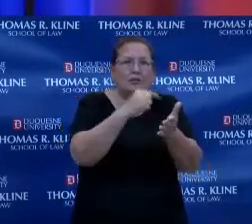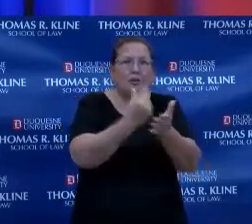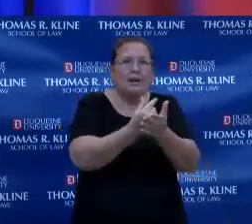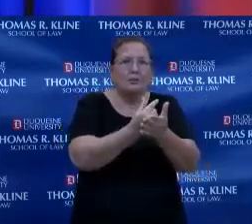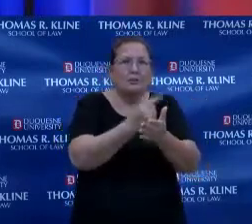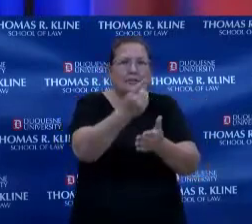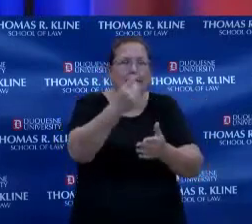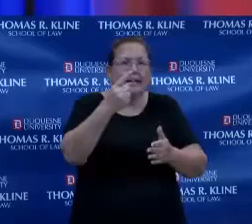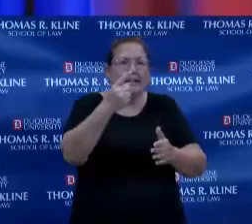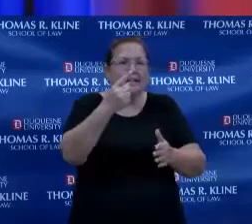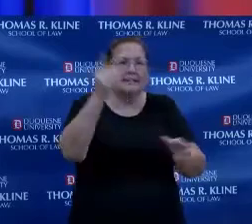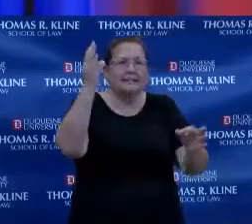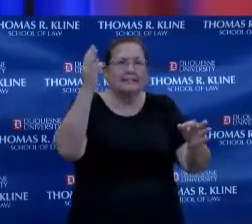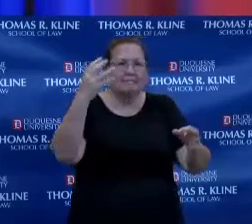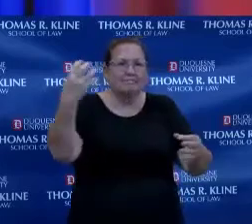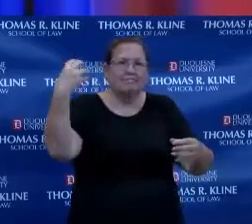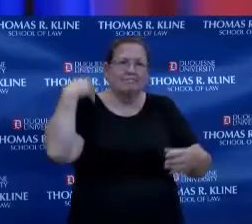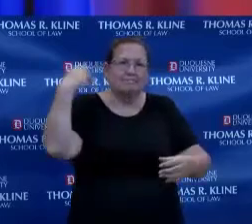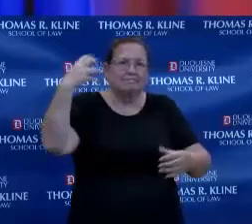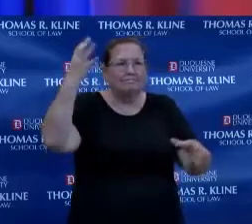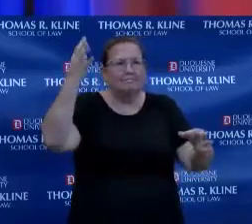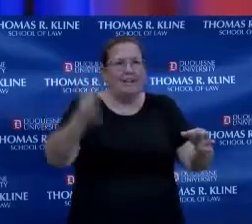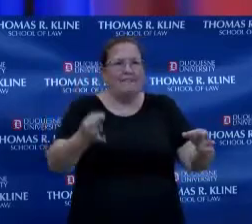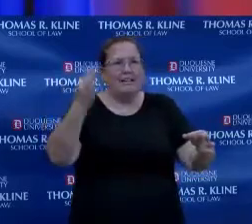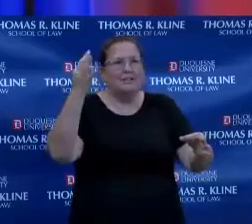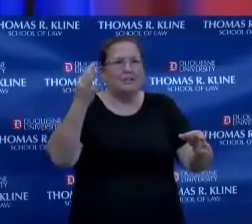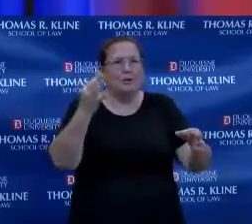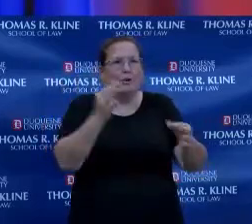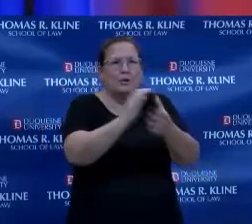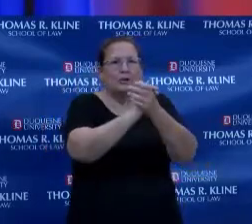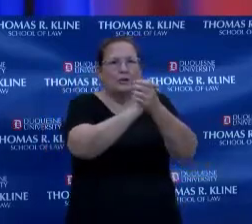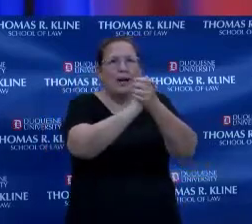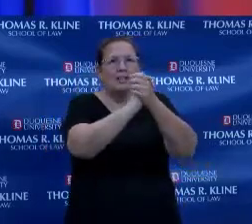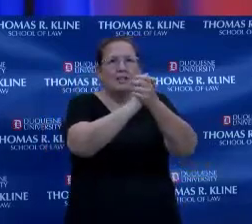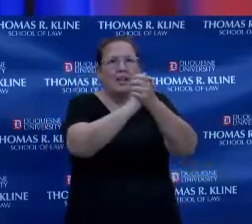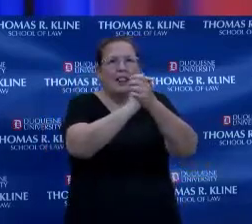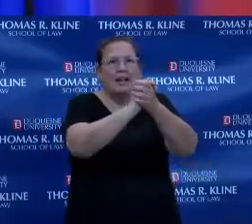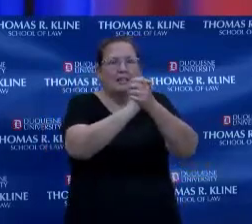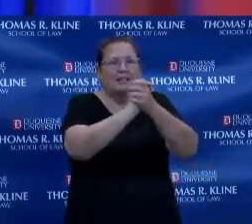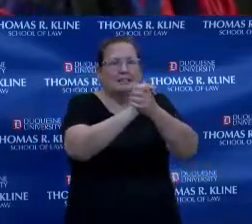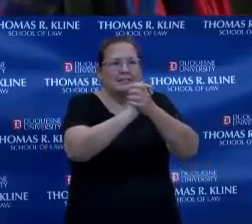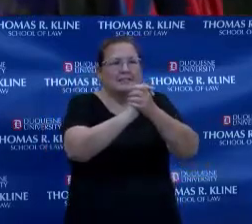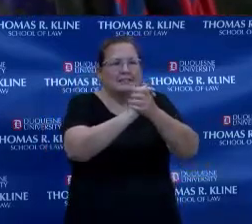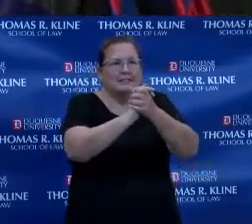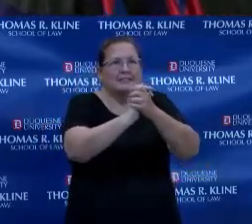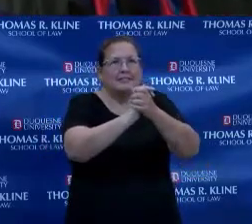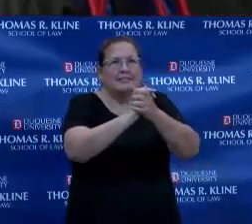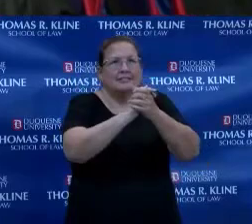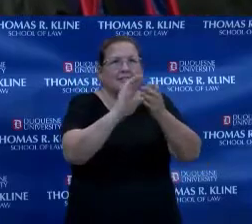It's official. Ladies and gentlemen, the Duquesne Kline Class of